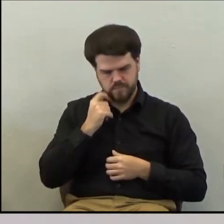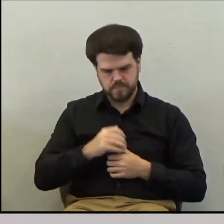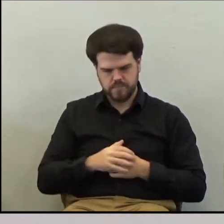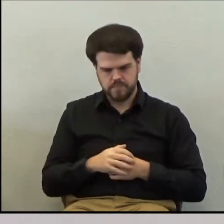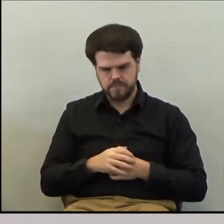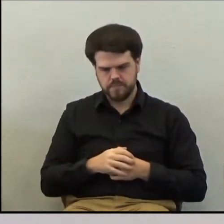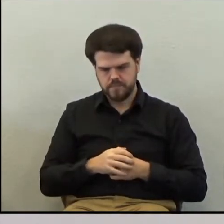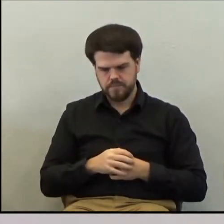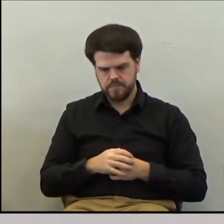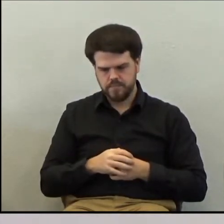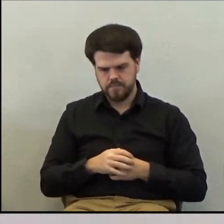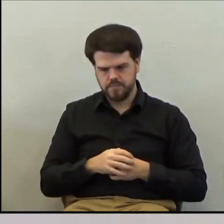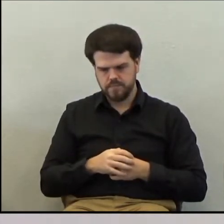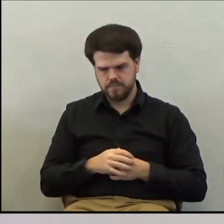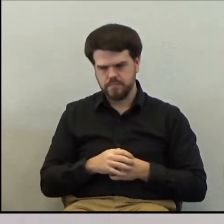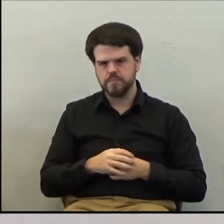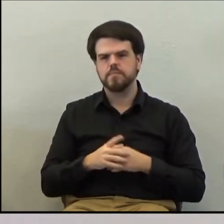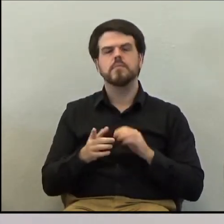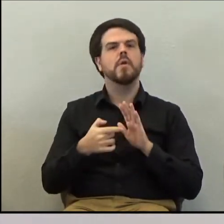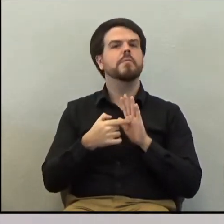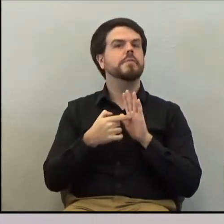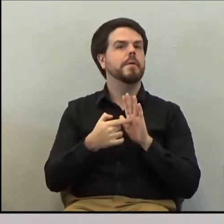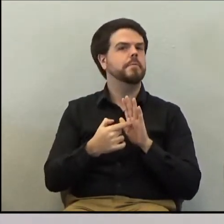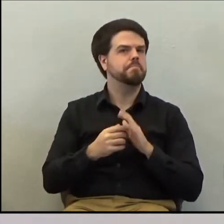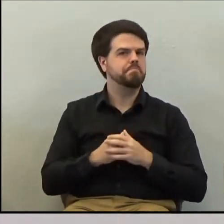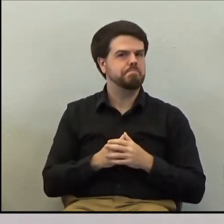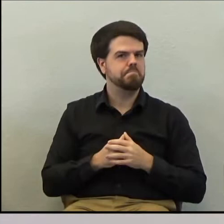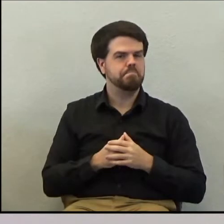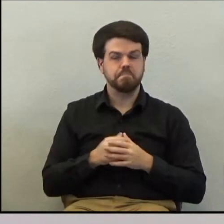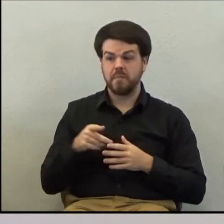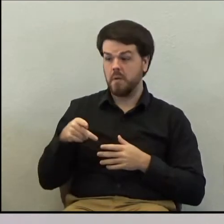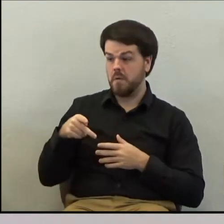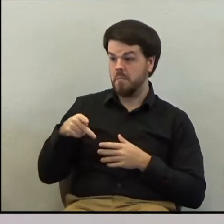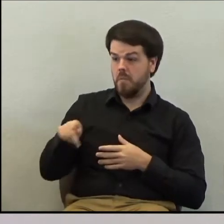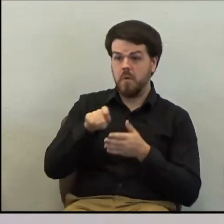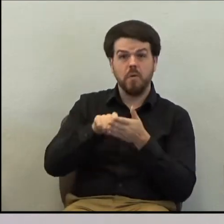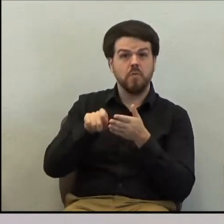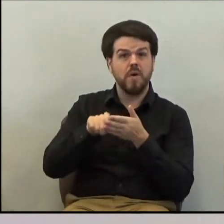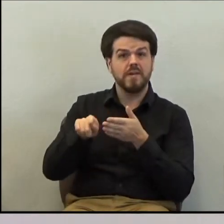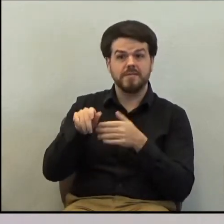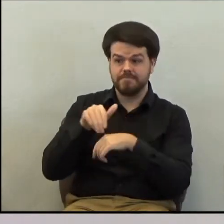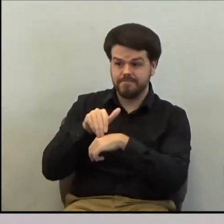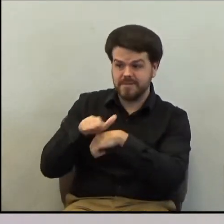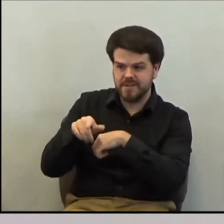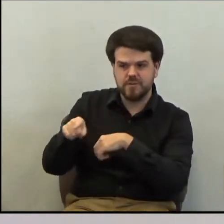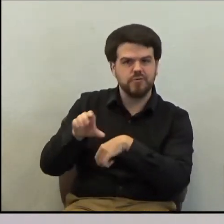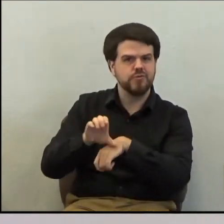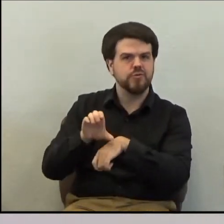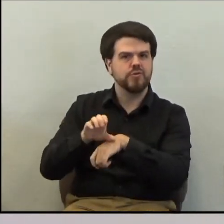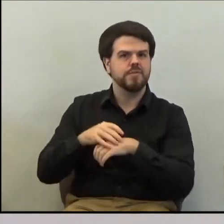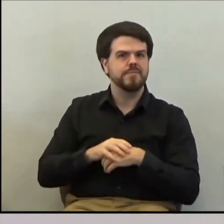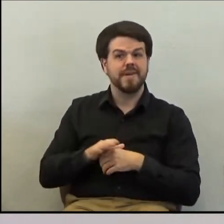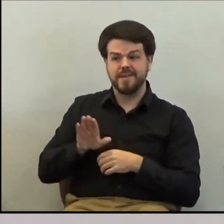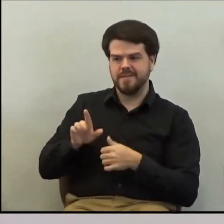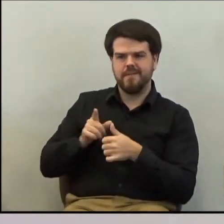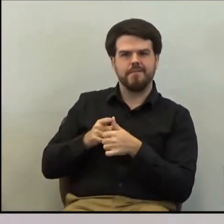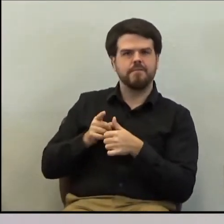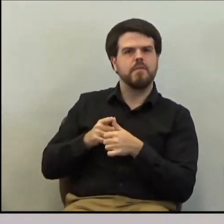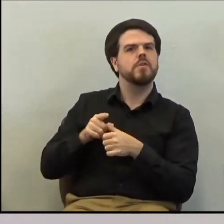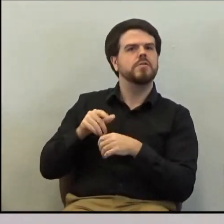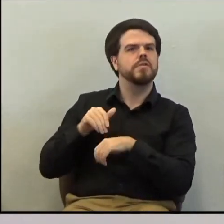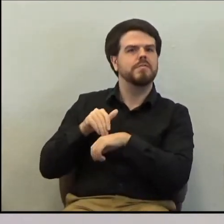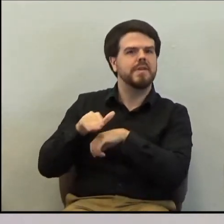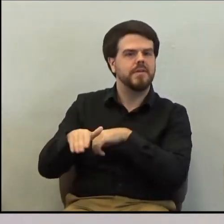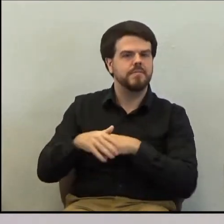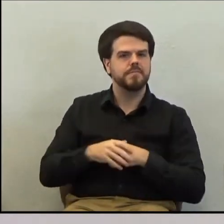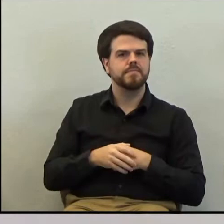So, for example, Paul writes the letter to the church in Thessalonica, his first letter. He wrote two,